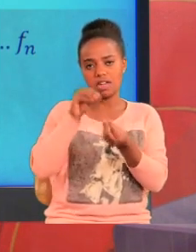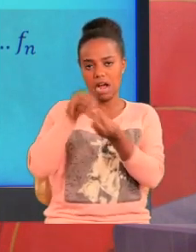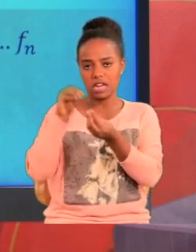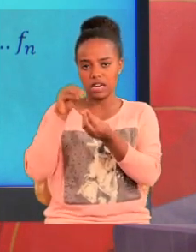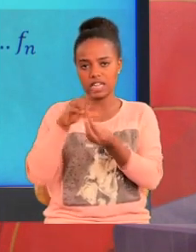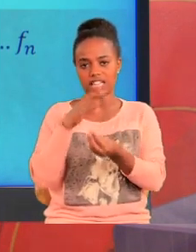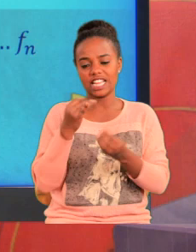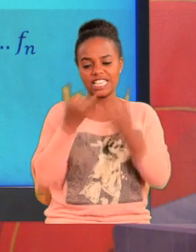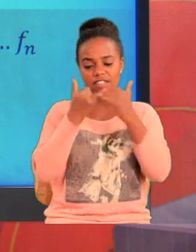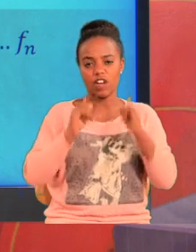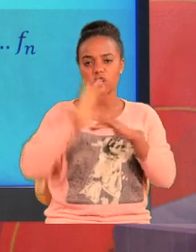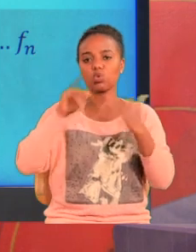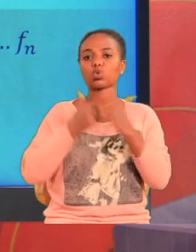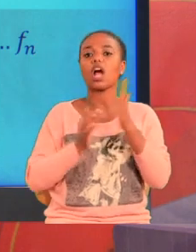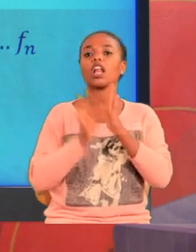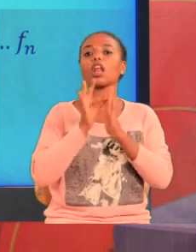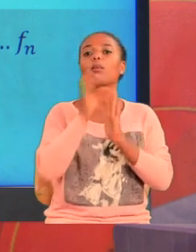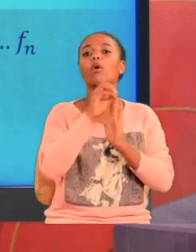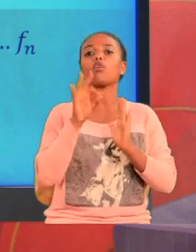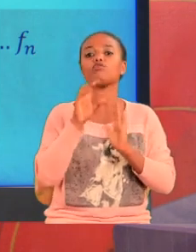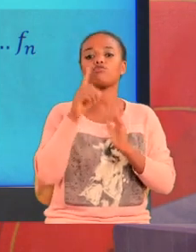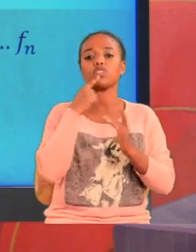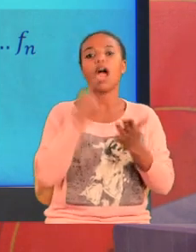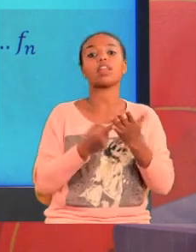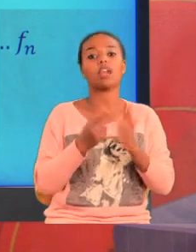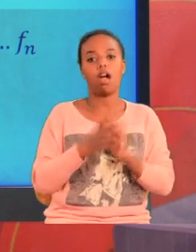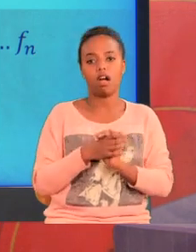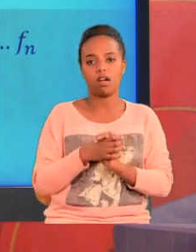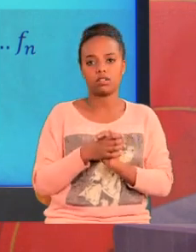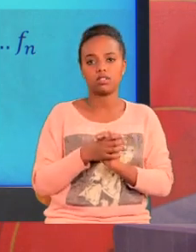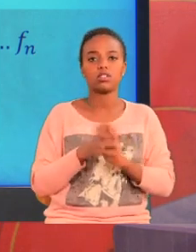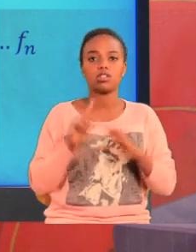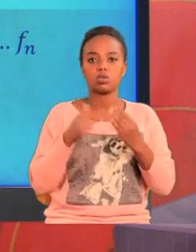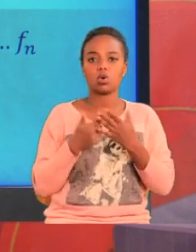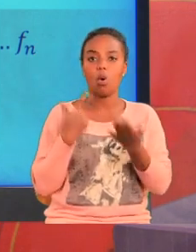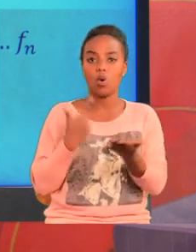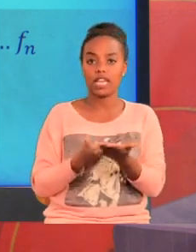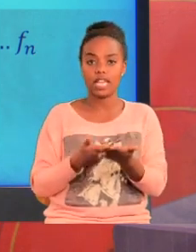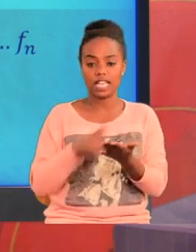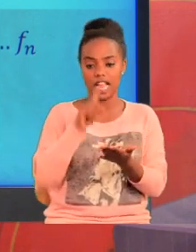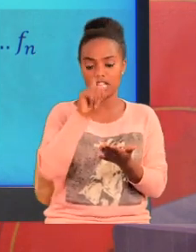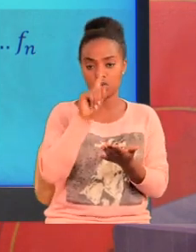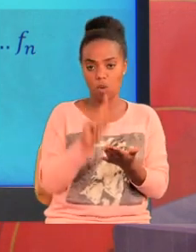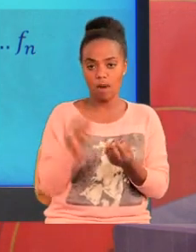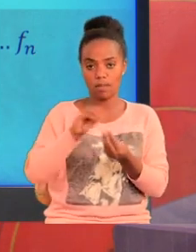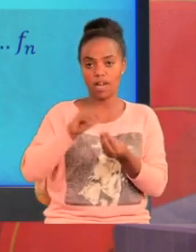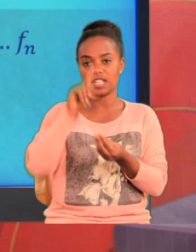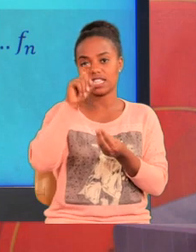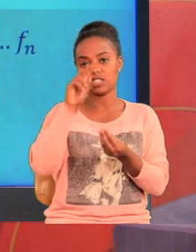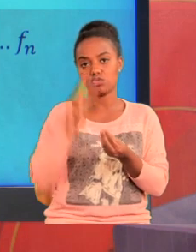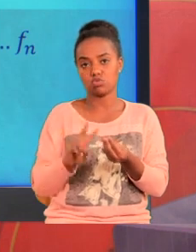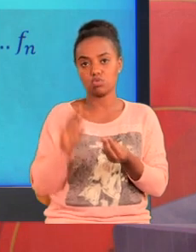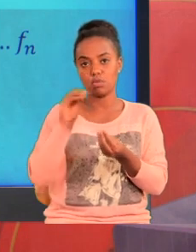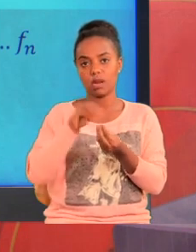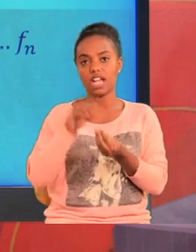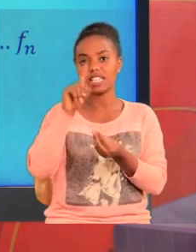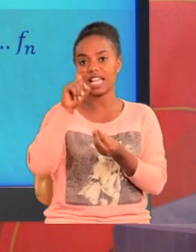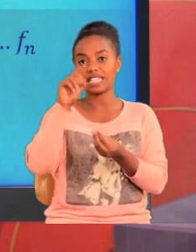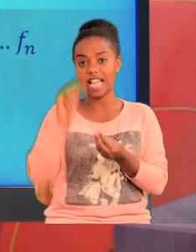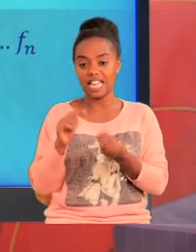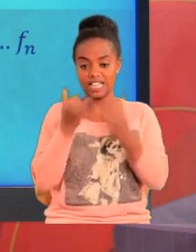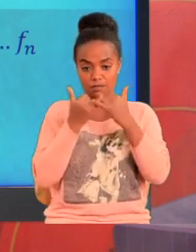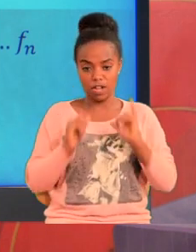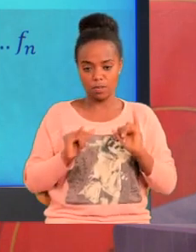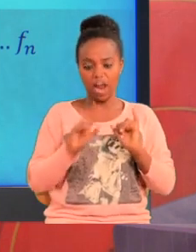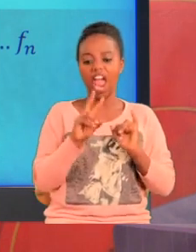divide by the total number of the data. So here x1 plus x2 plus up to xn divided by